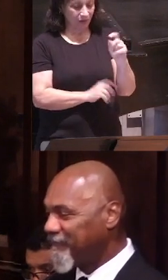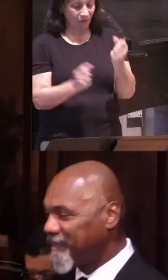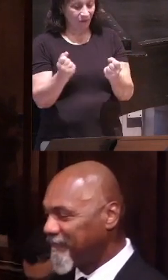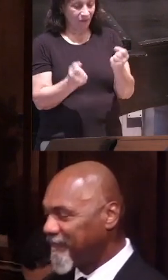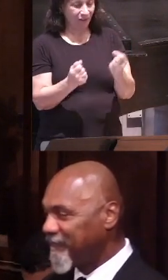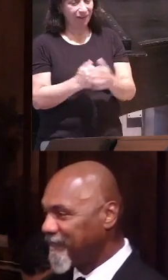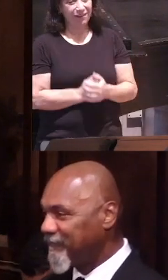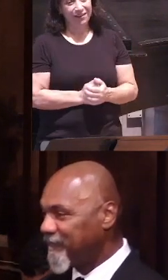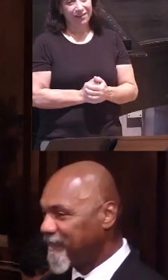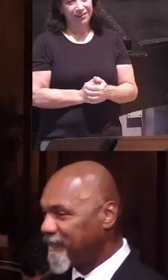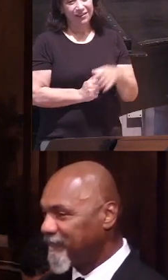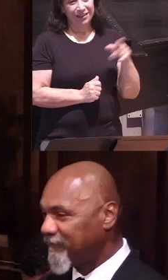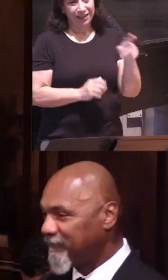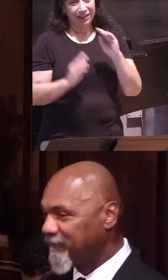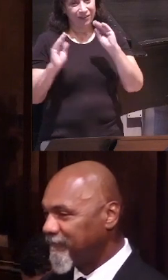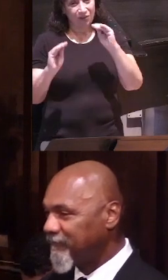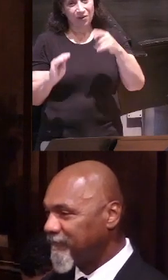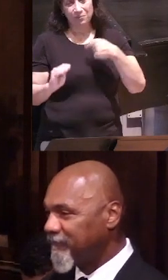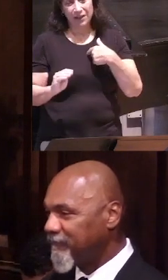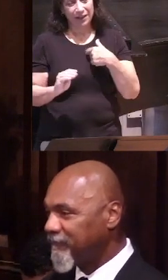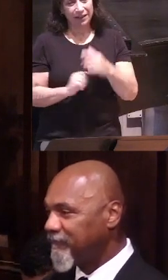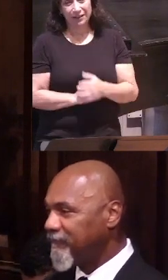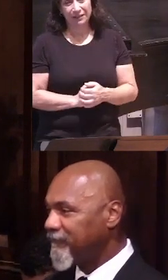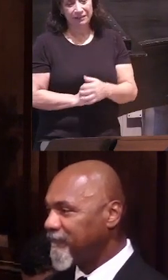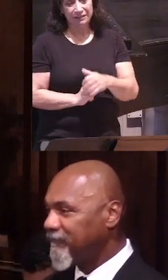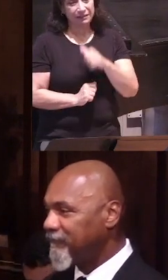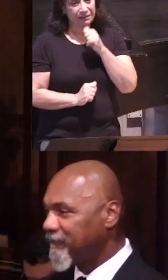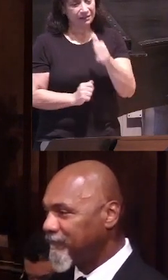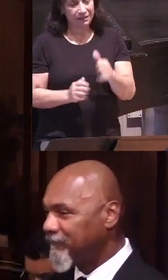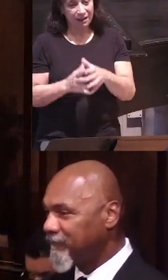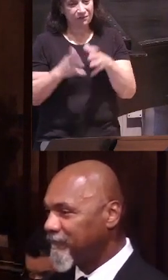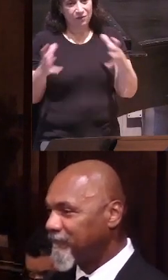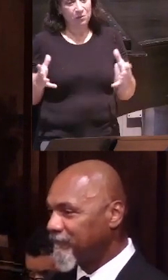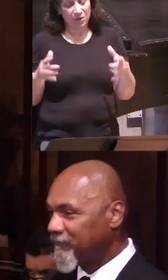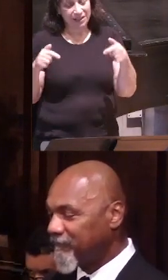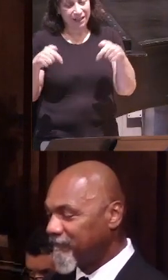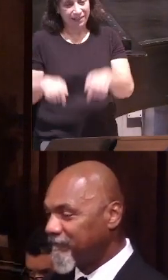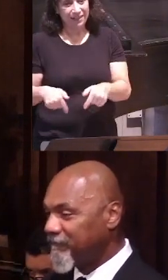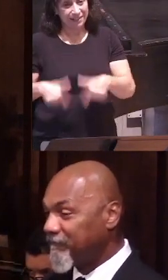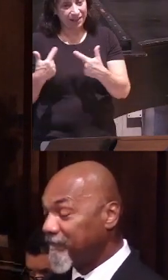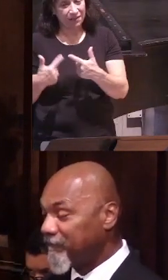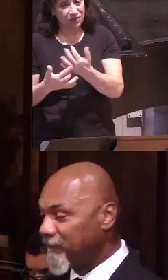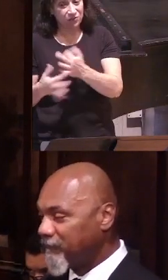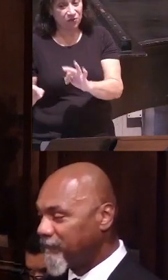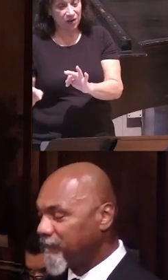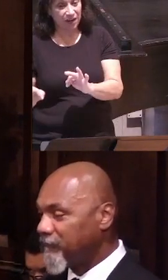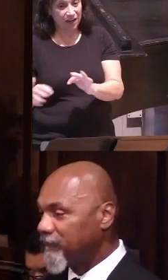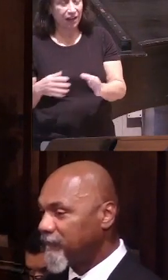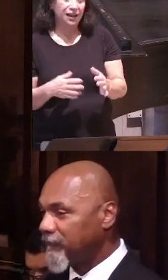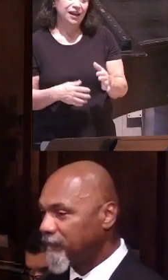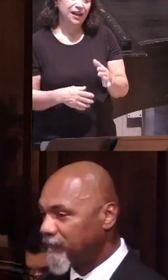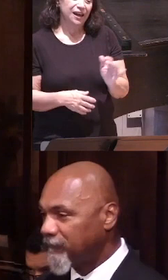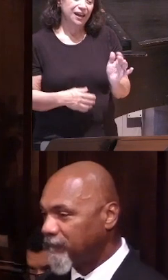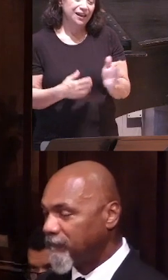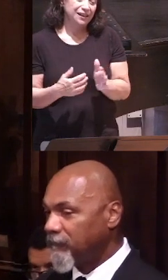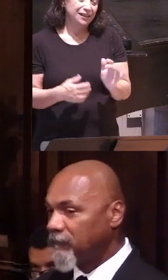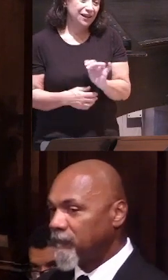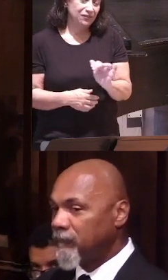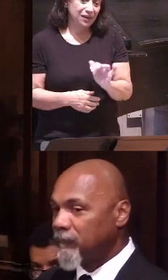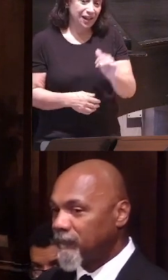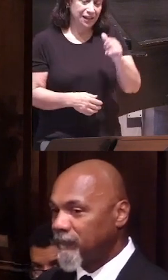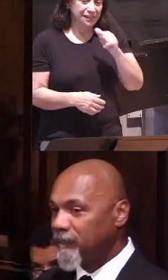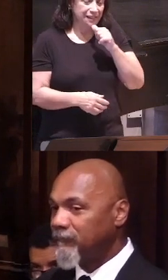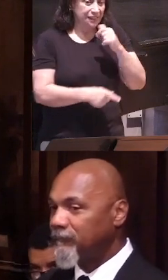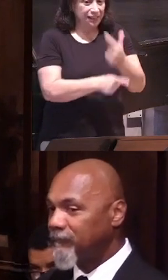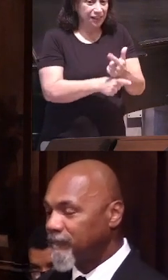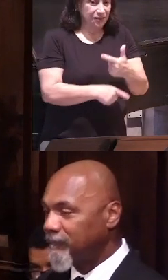He taught me not much in this life is free. And even as a sister, I was not entitled to a